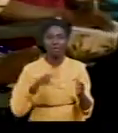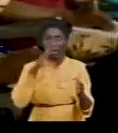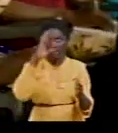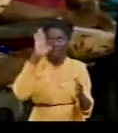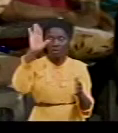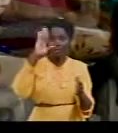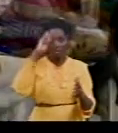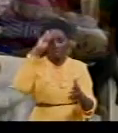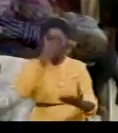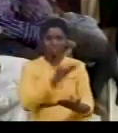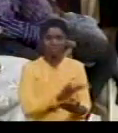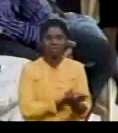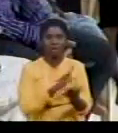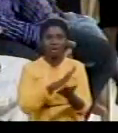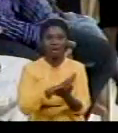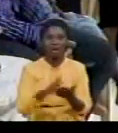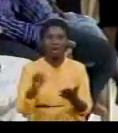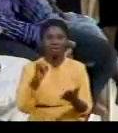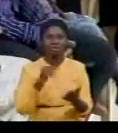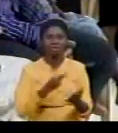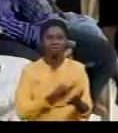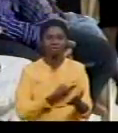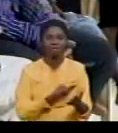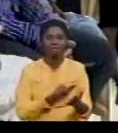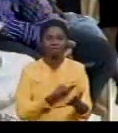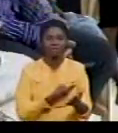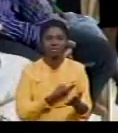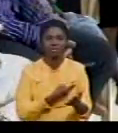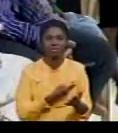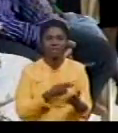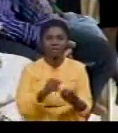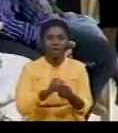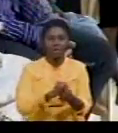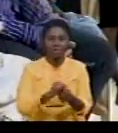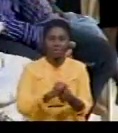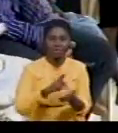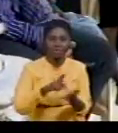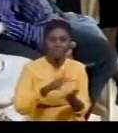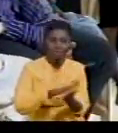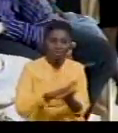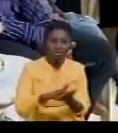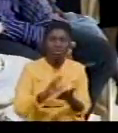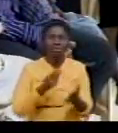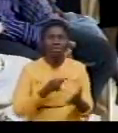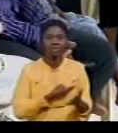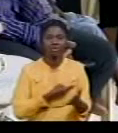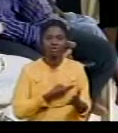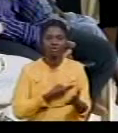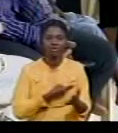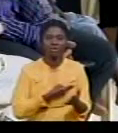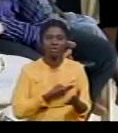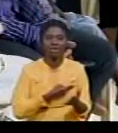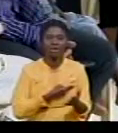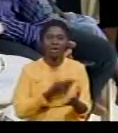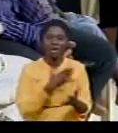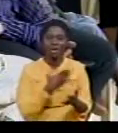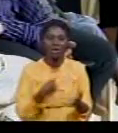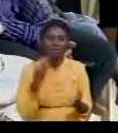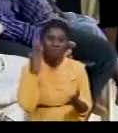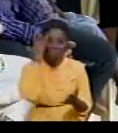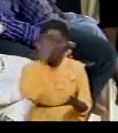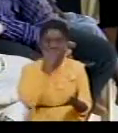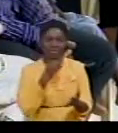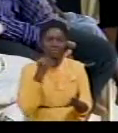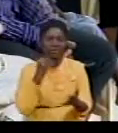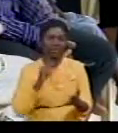Son, cleanses us, purges us, beautifies us,